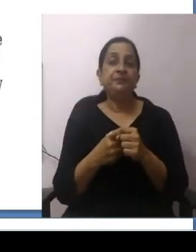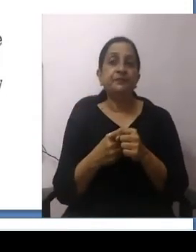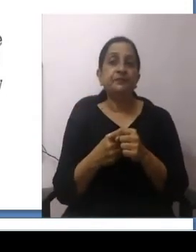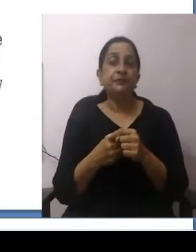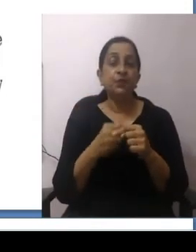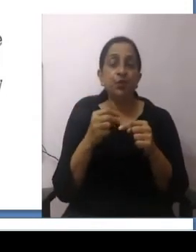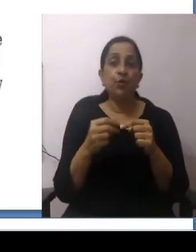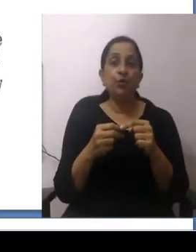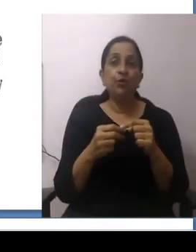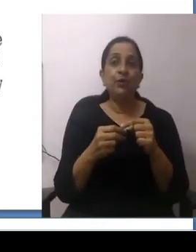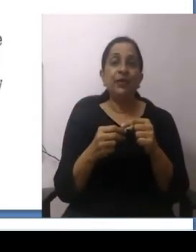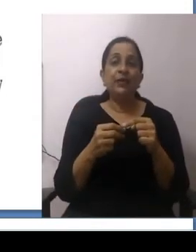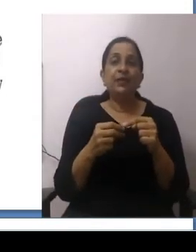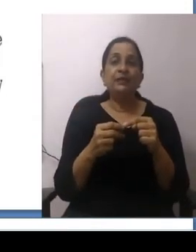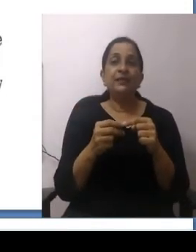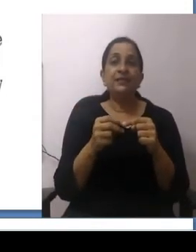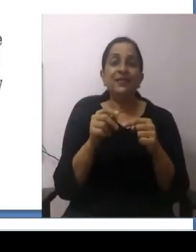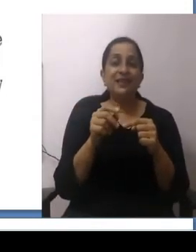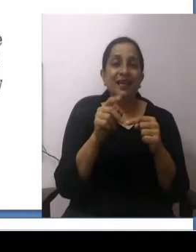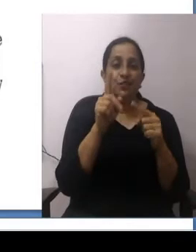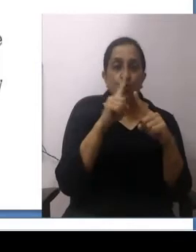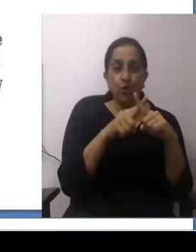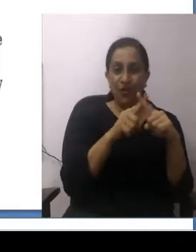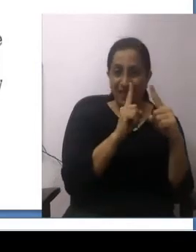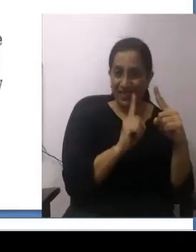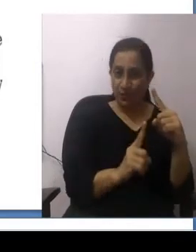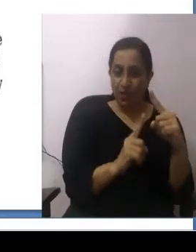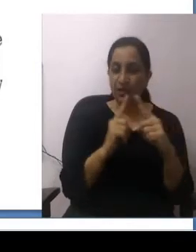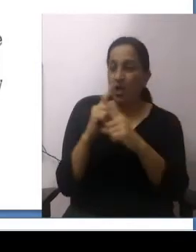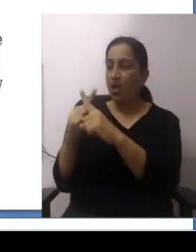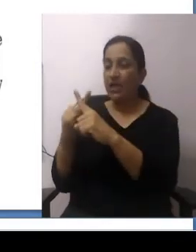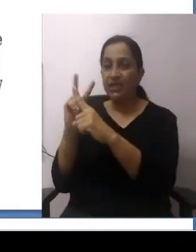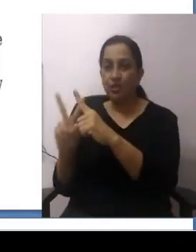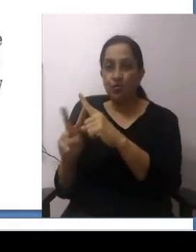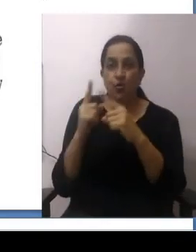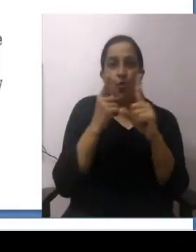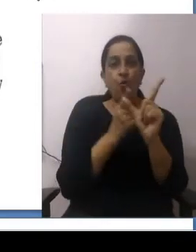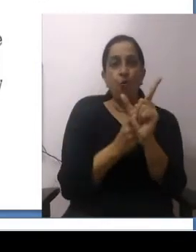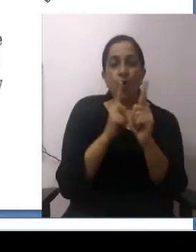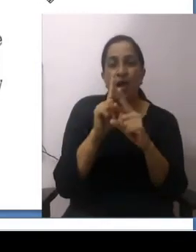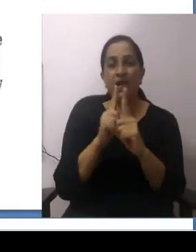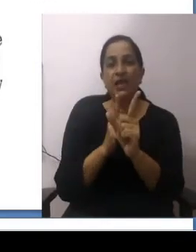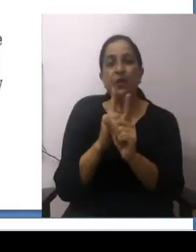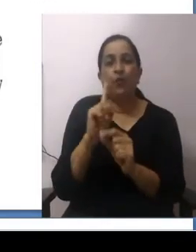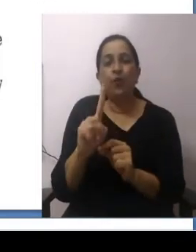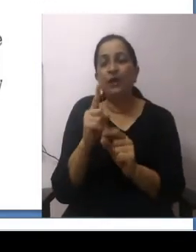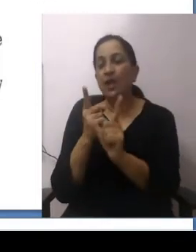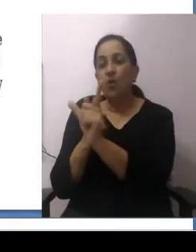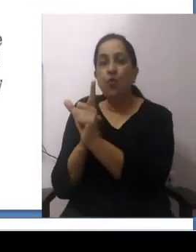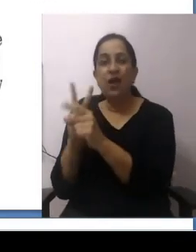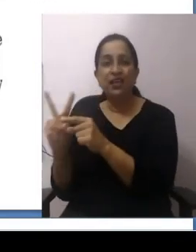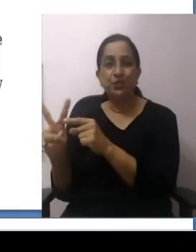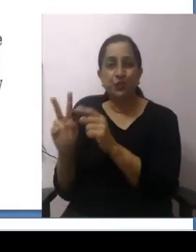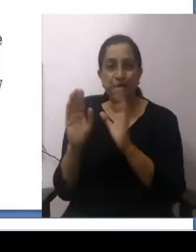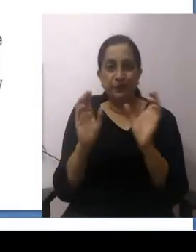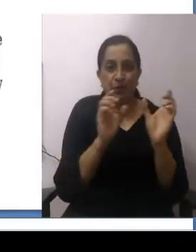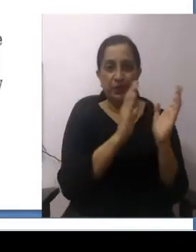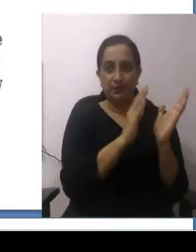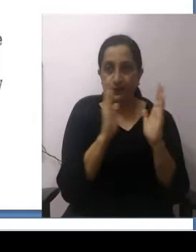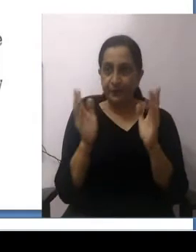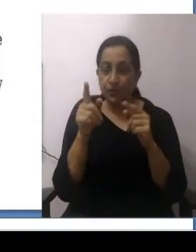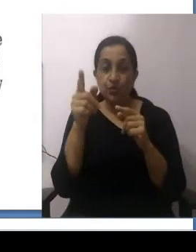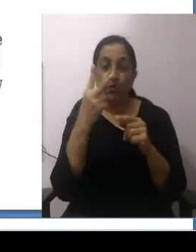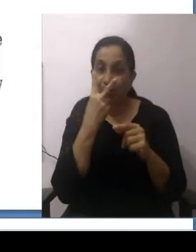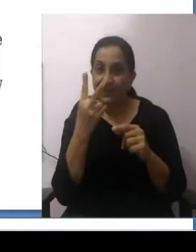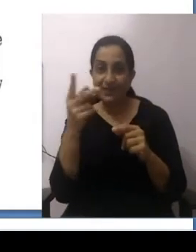Okay, then this is x1, this is x2, this is y1, this